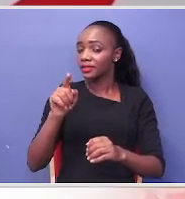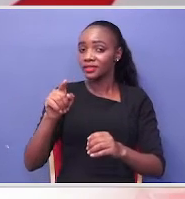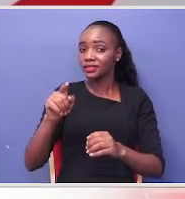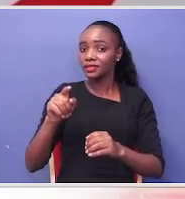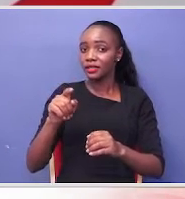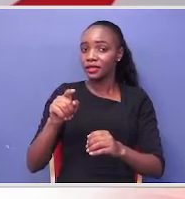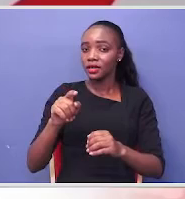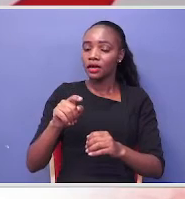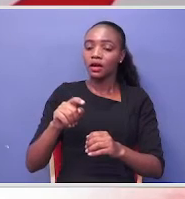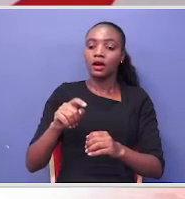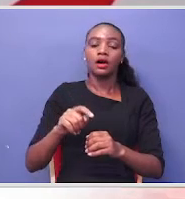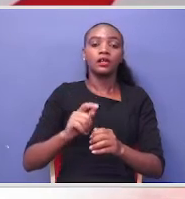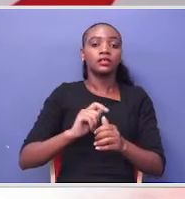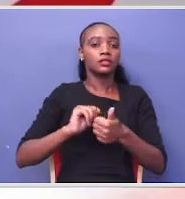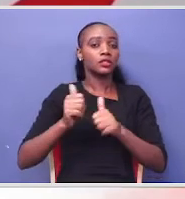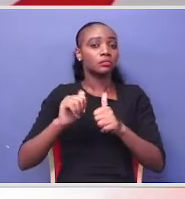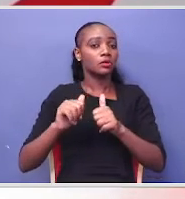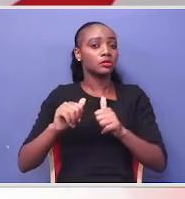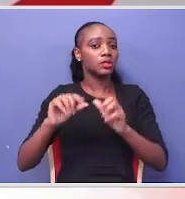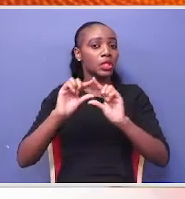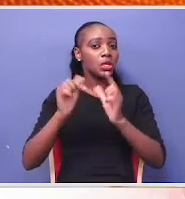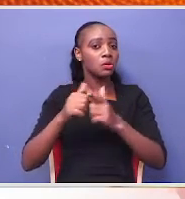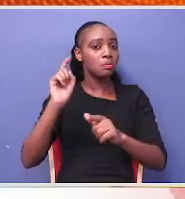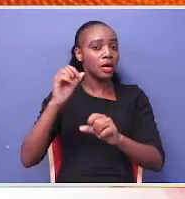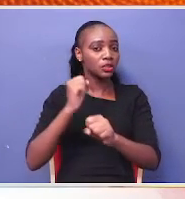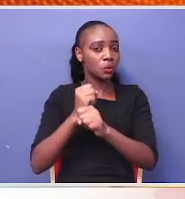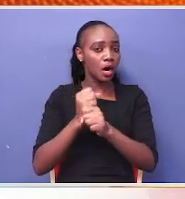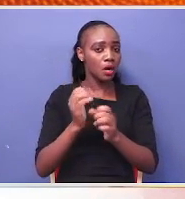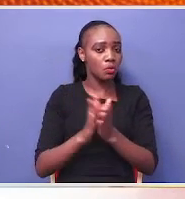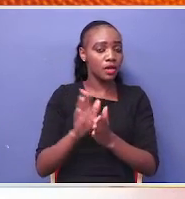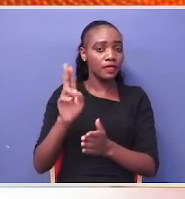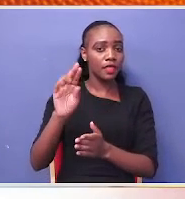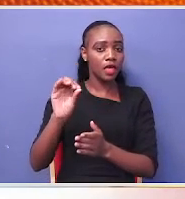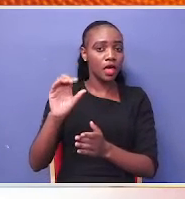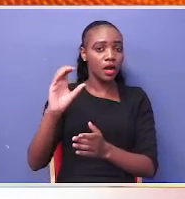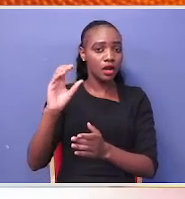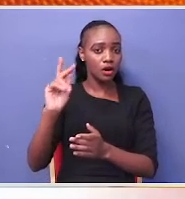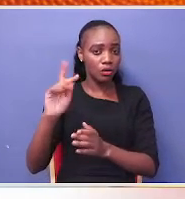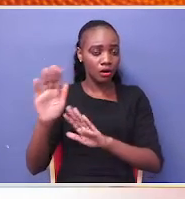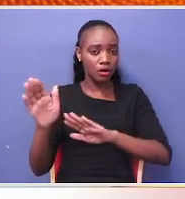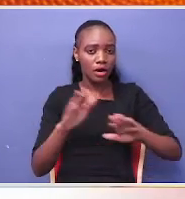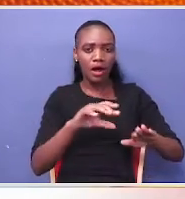with NOC because there is that chain of command. Now, to an international front of football.